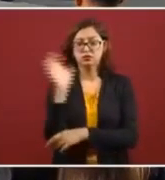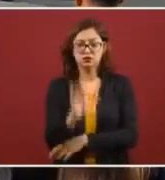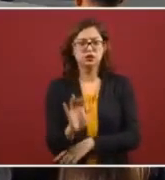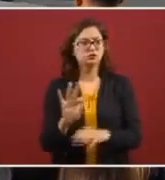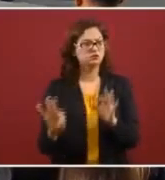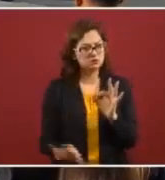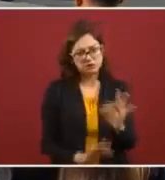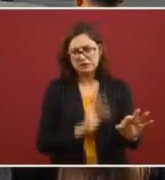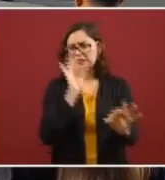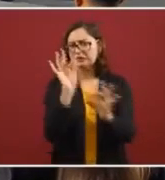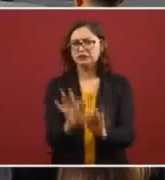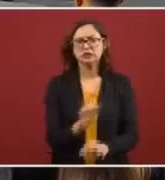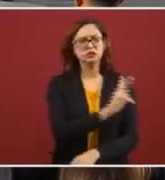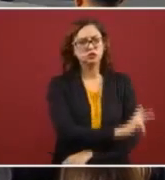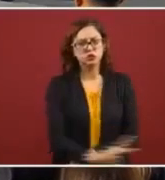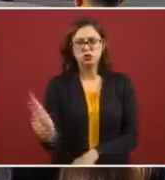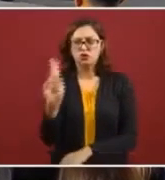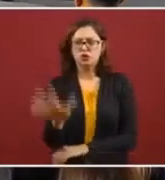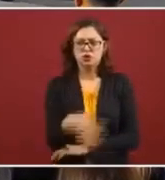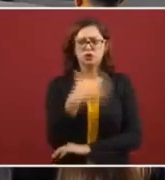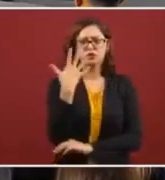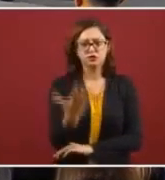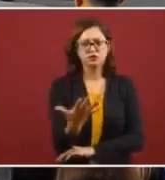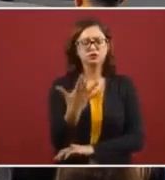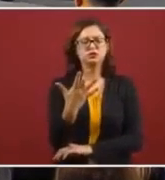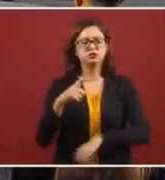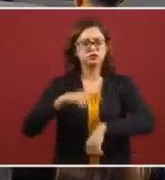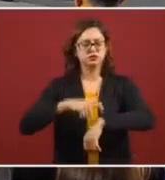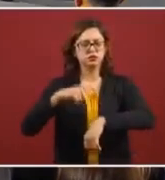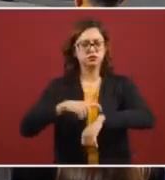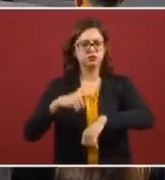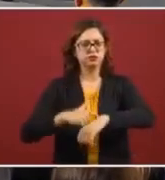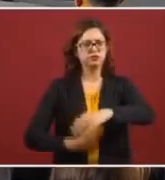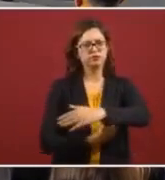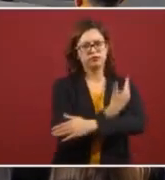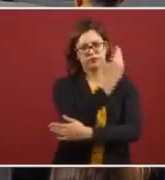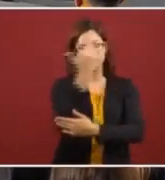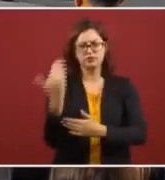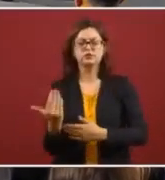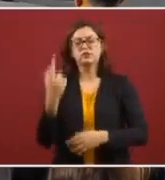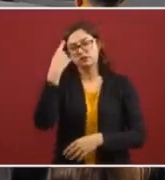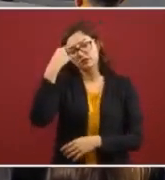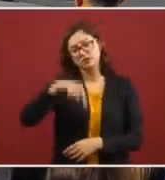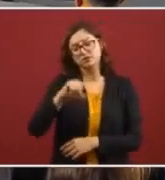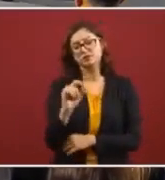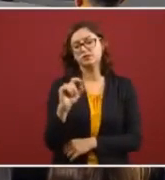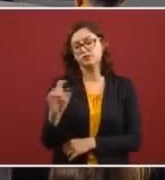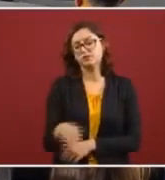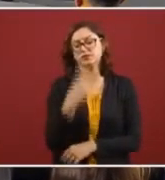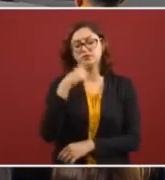some personnel to integrate into these, and they're going to be covering 5